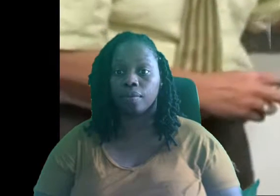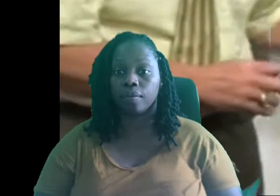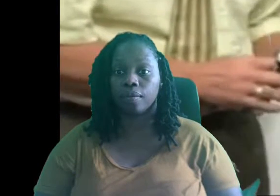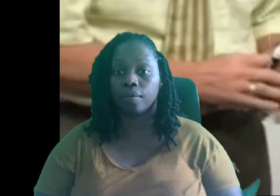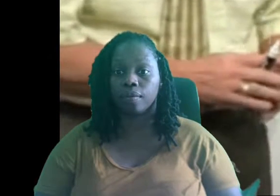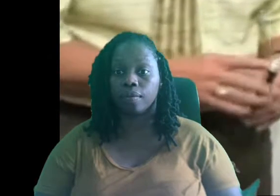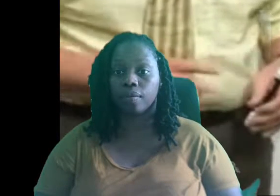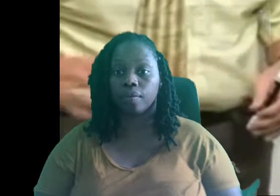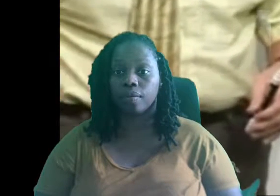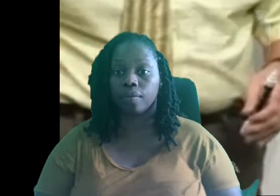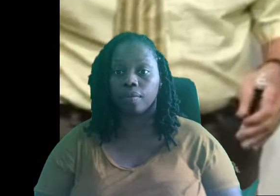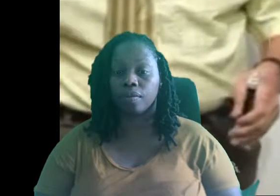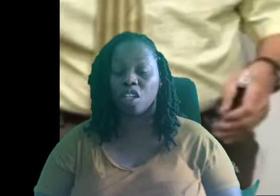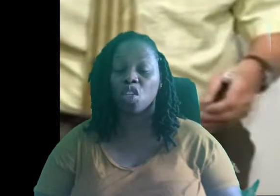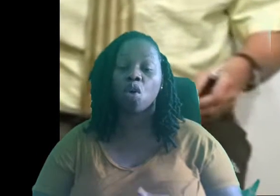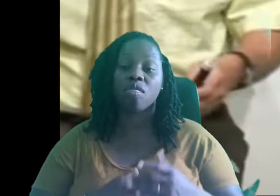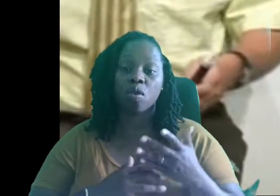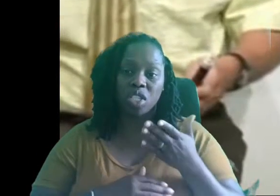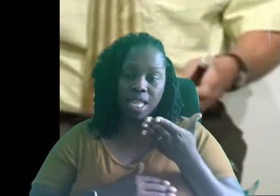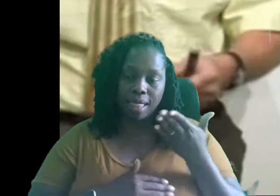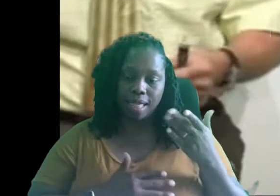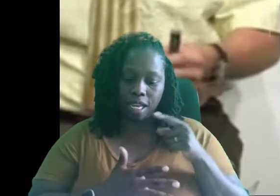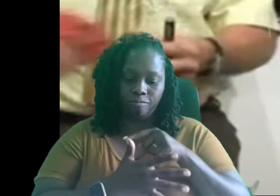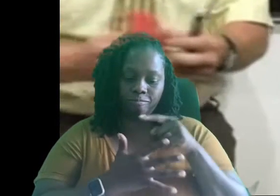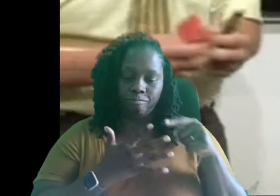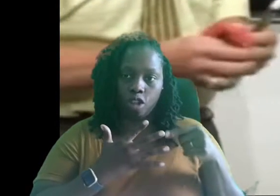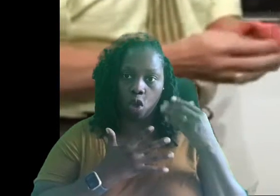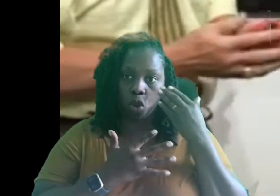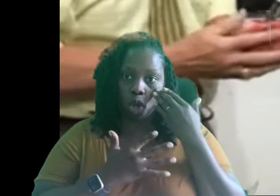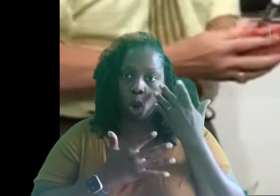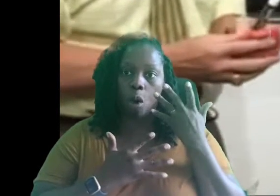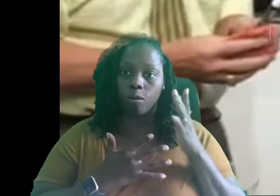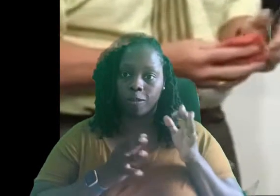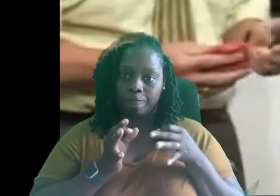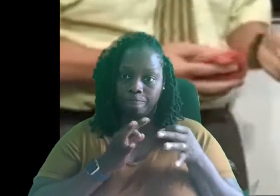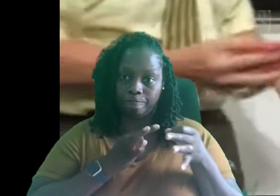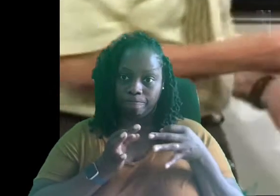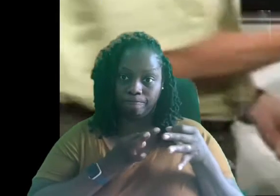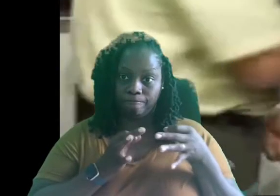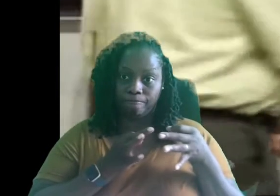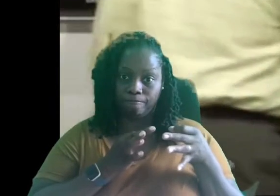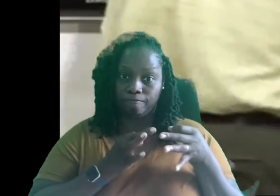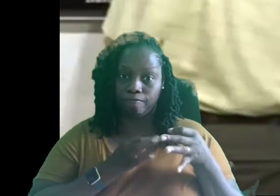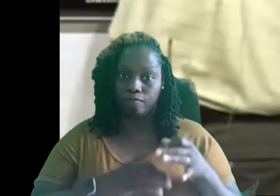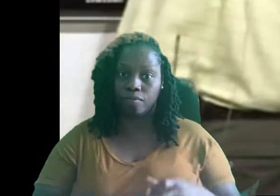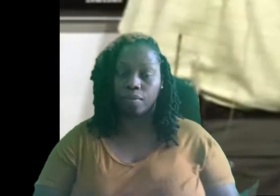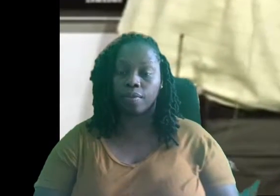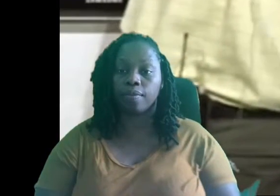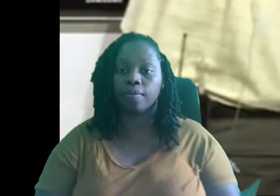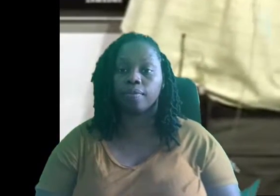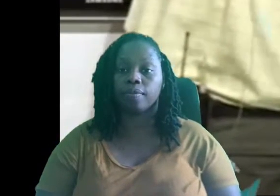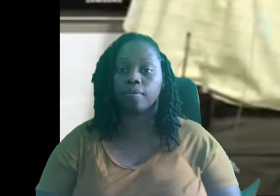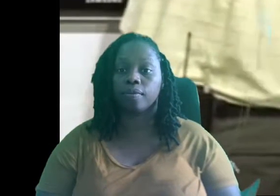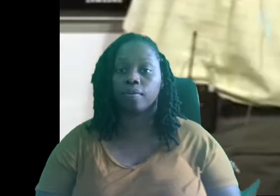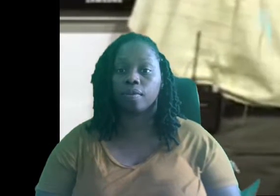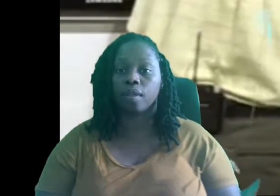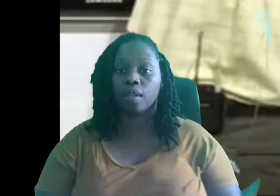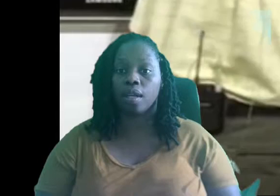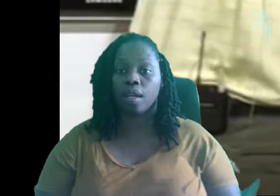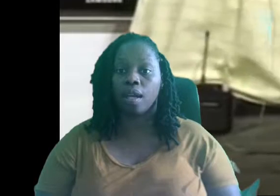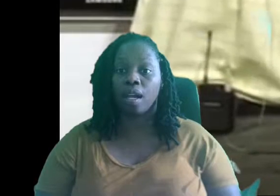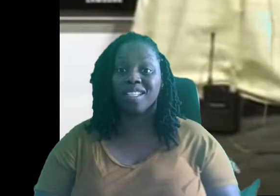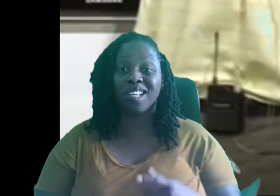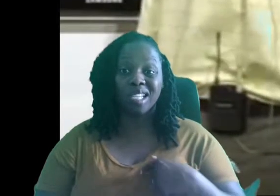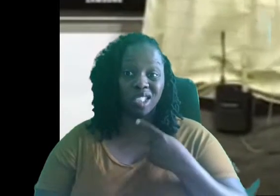objects and their notation that we know about so far. Now I mentioned that we're going to